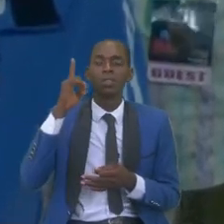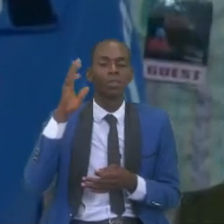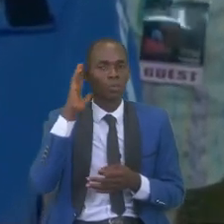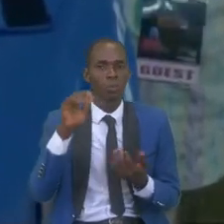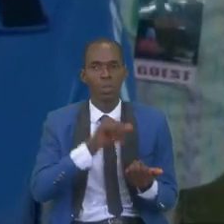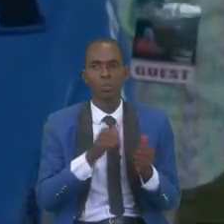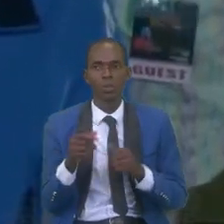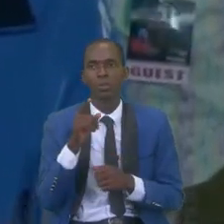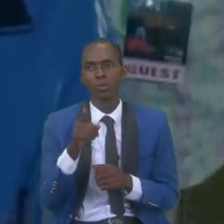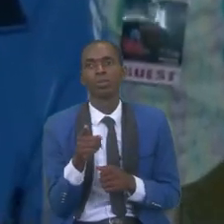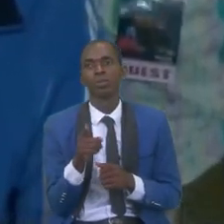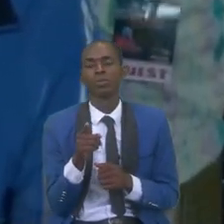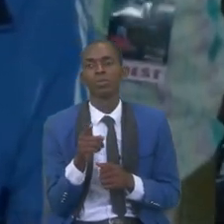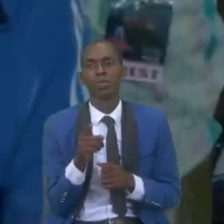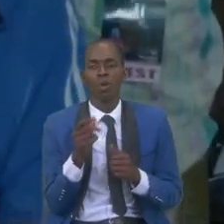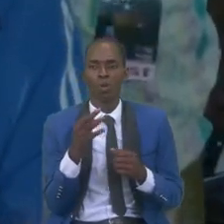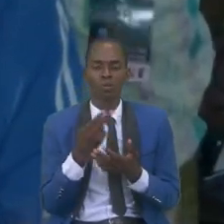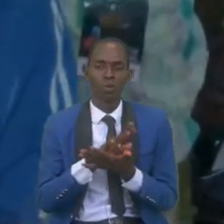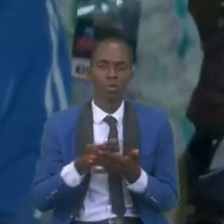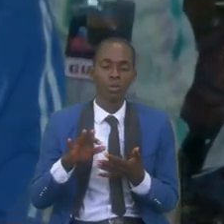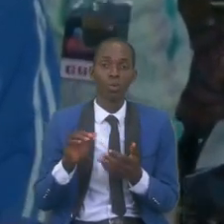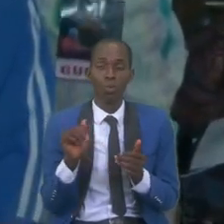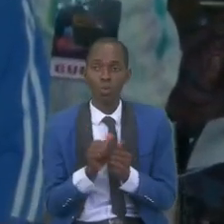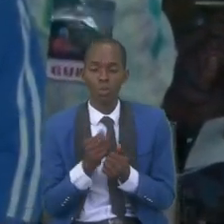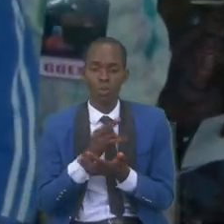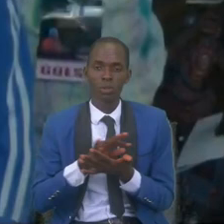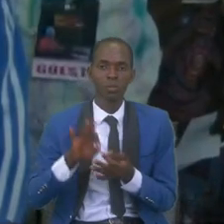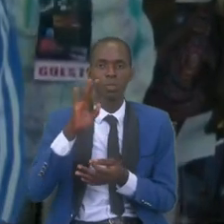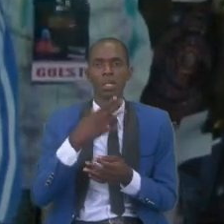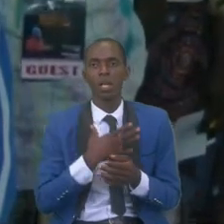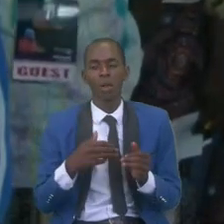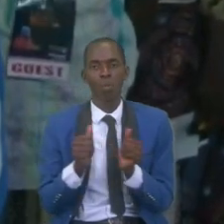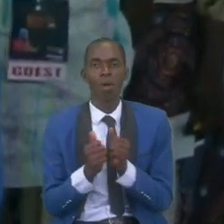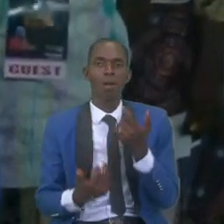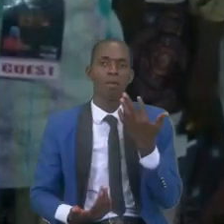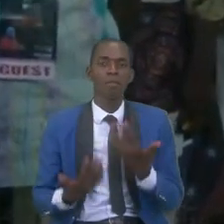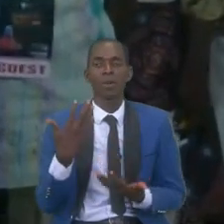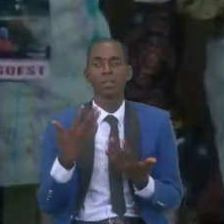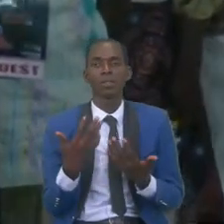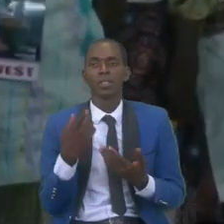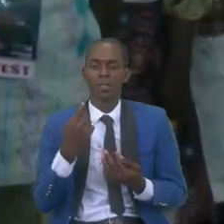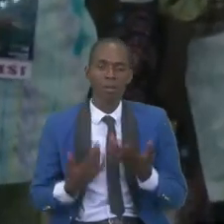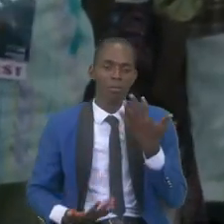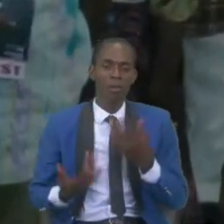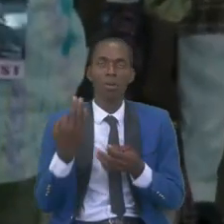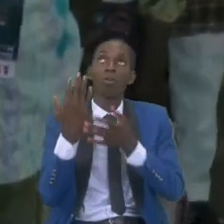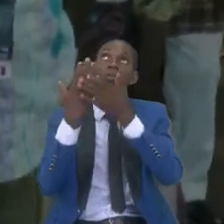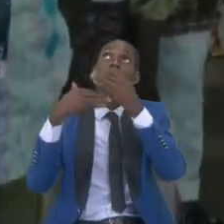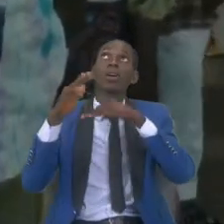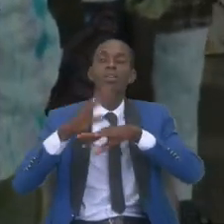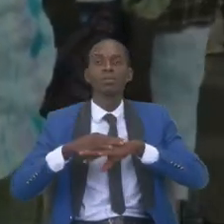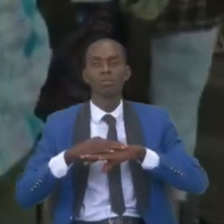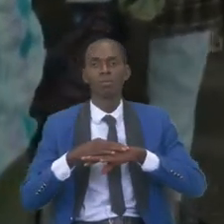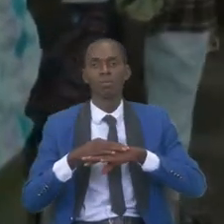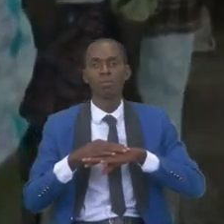with the Holy Ghost and fire, the fire of heaven